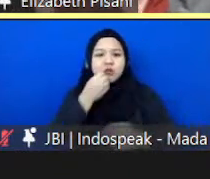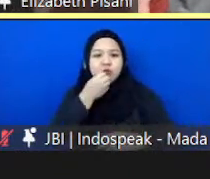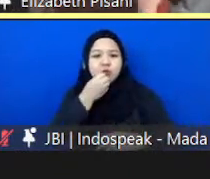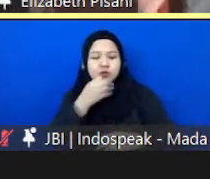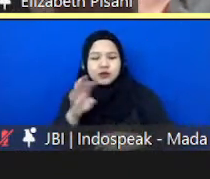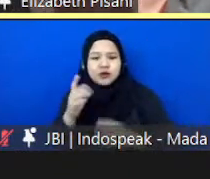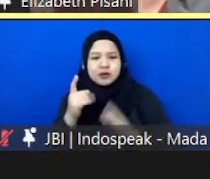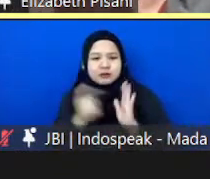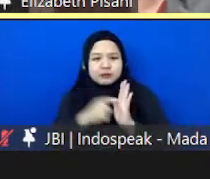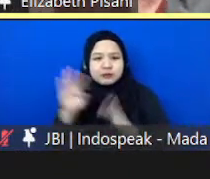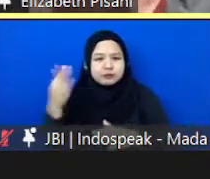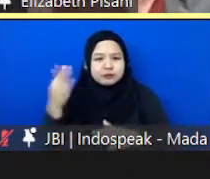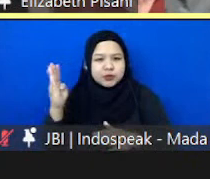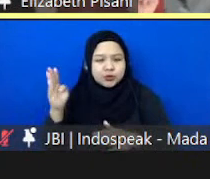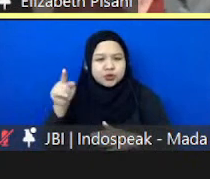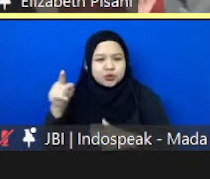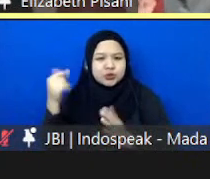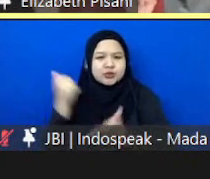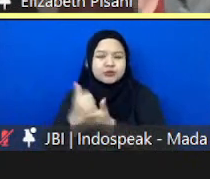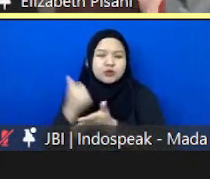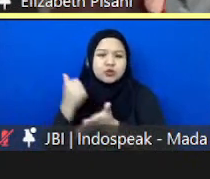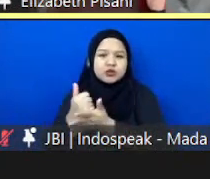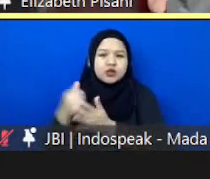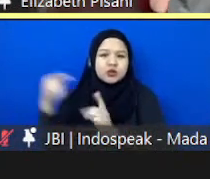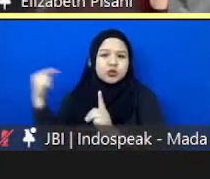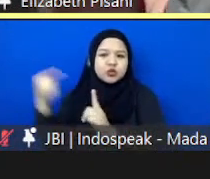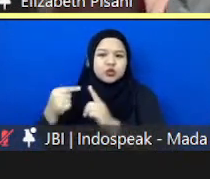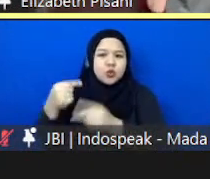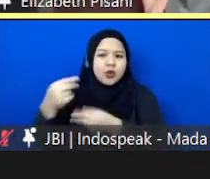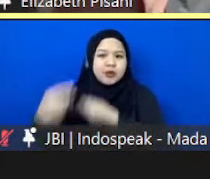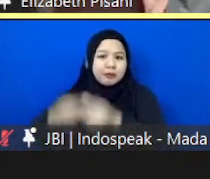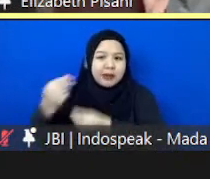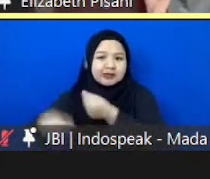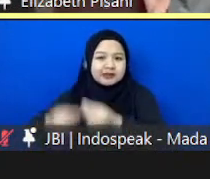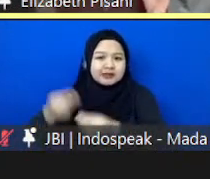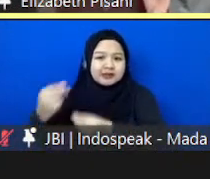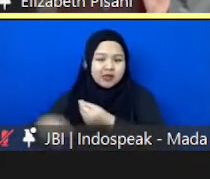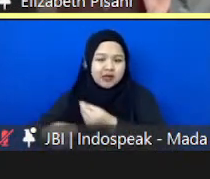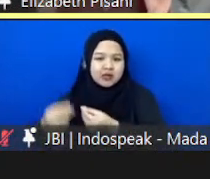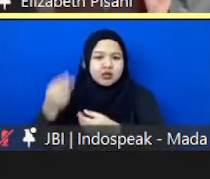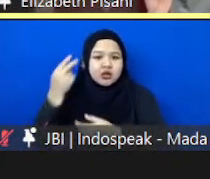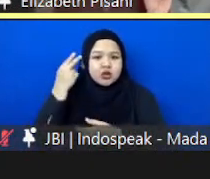actually the market. So some of that excess